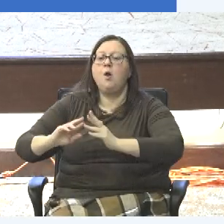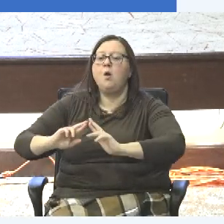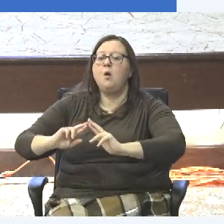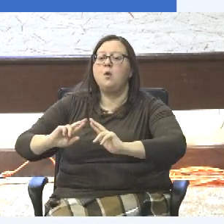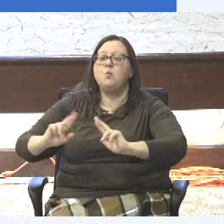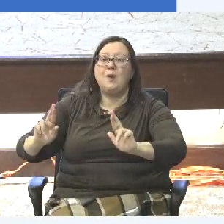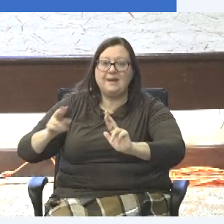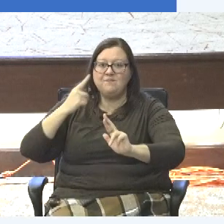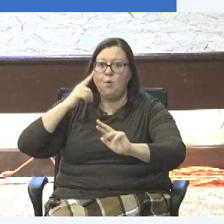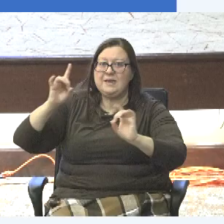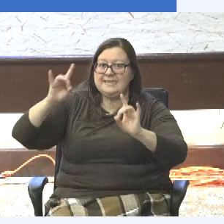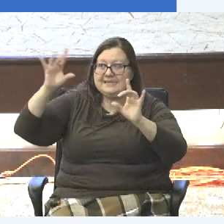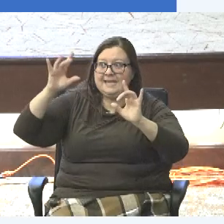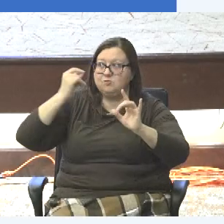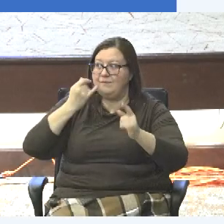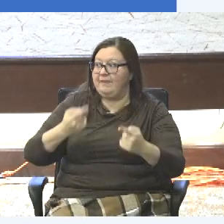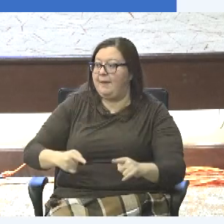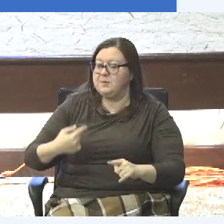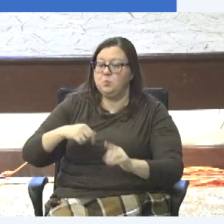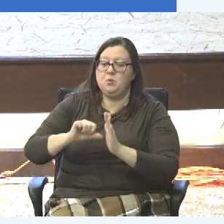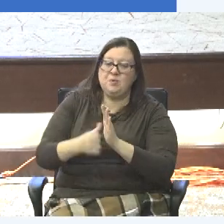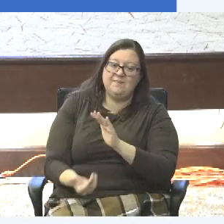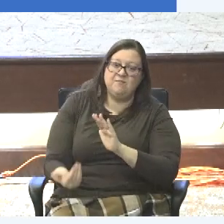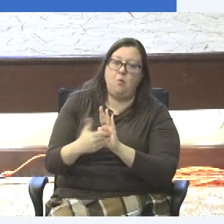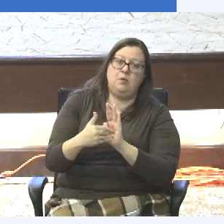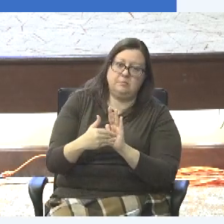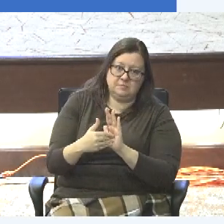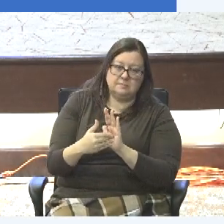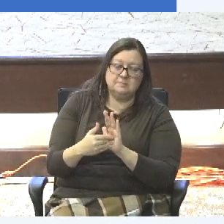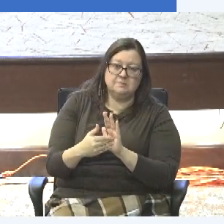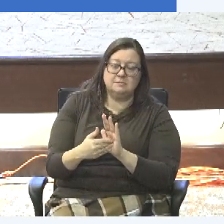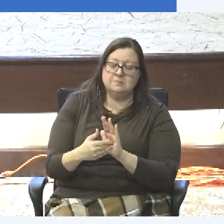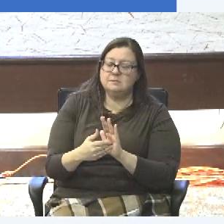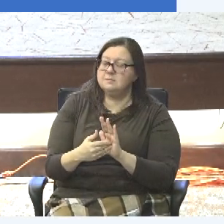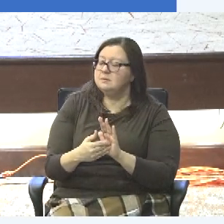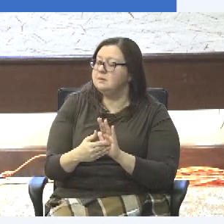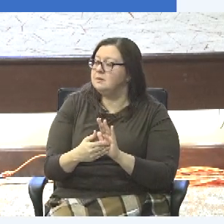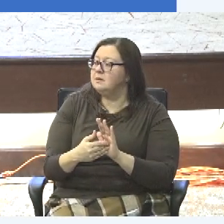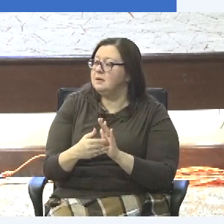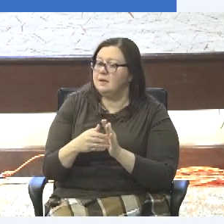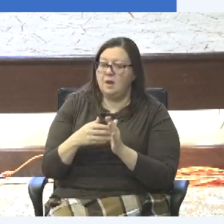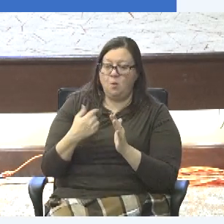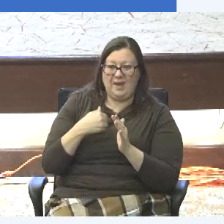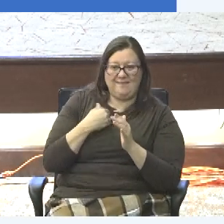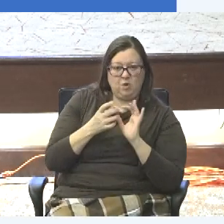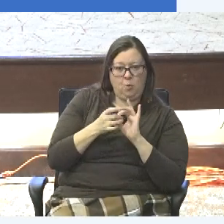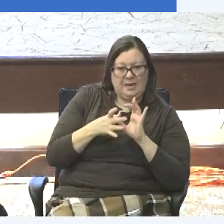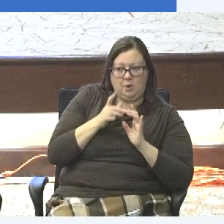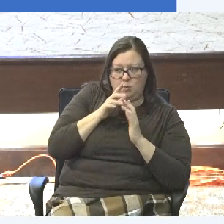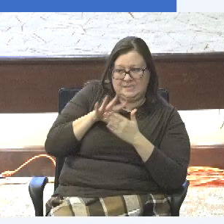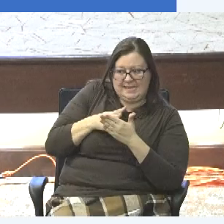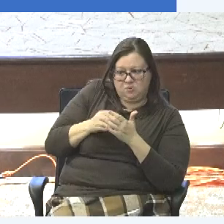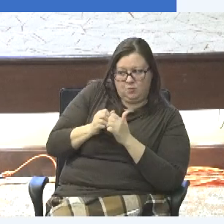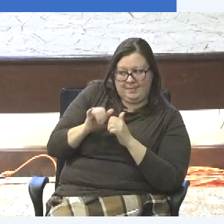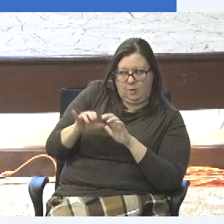disaster, and we're going to really reinforce that. E.M. Durker has been already scheduling and coordinating meetings with that